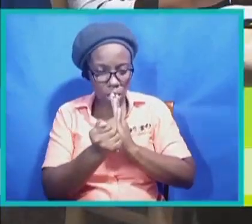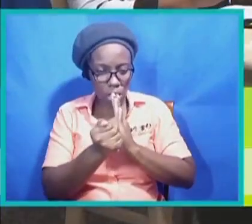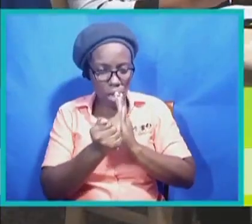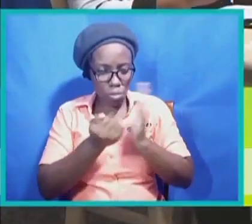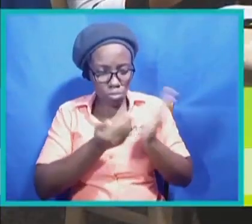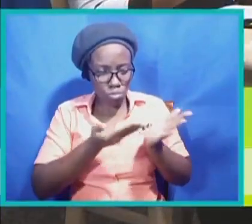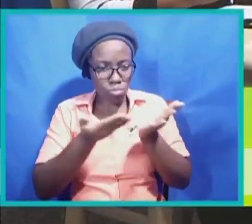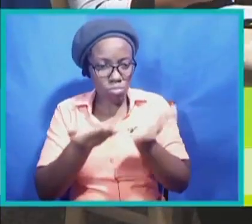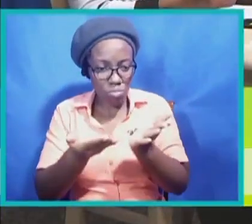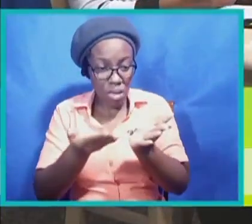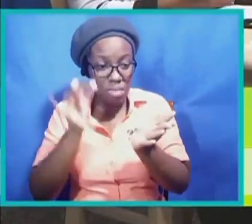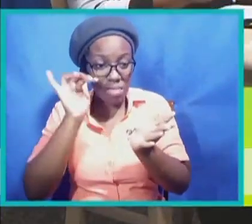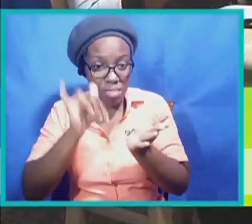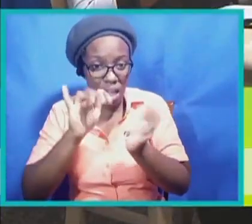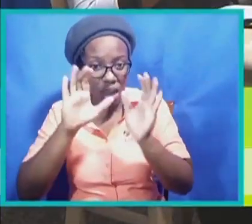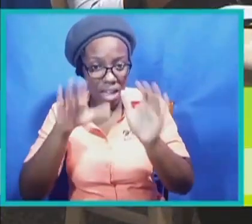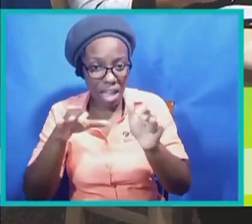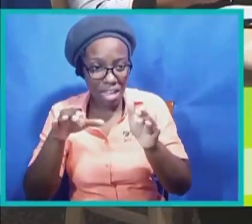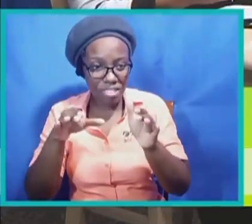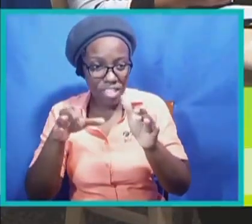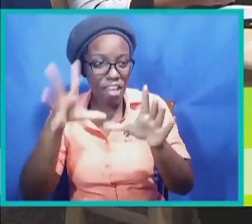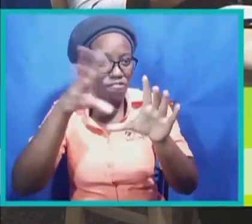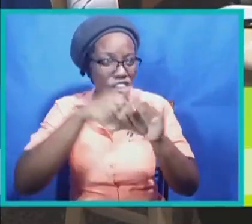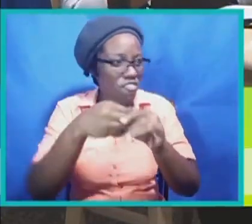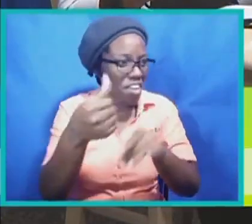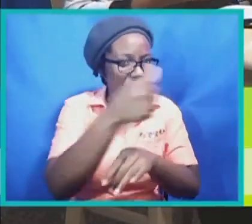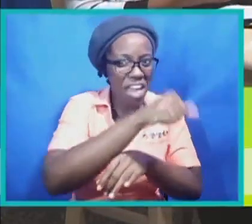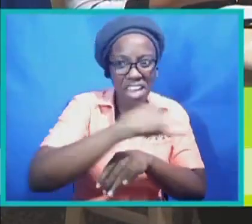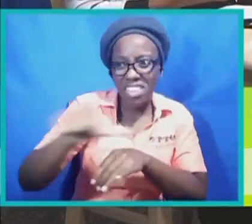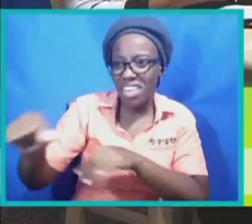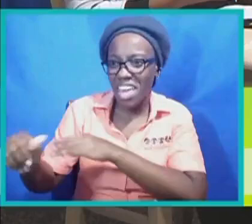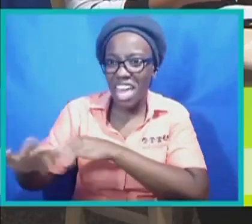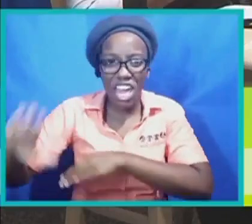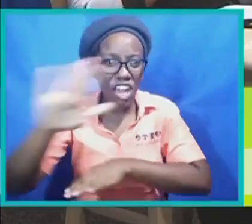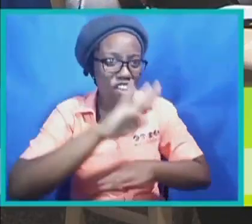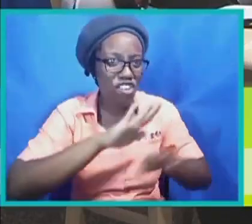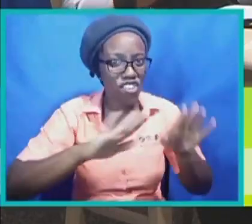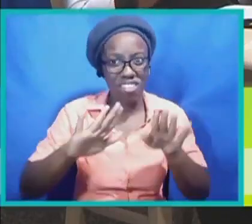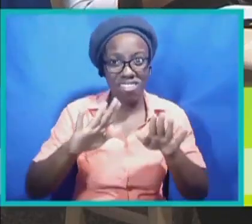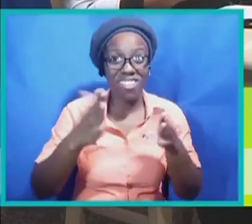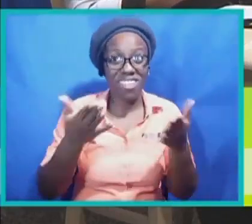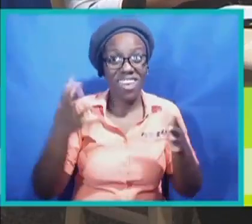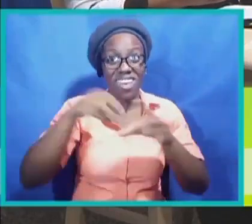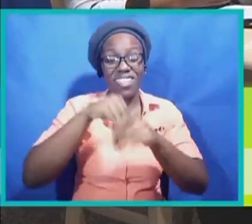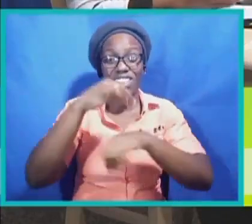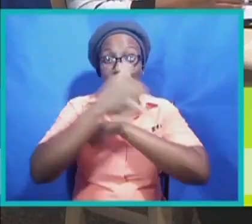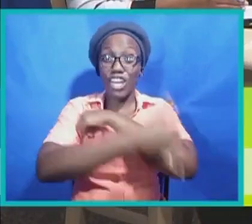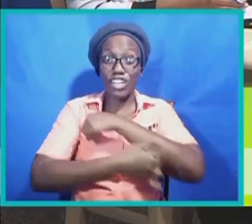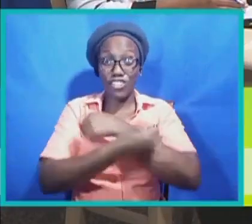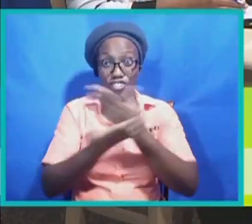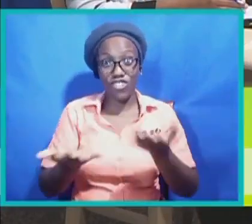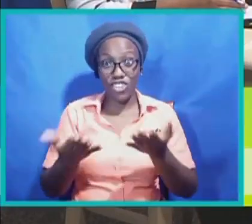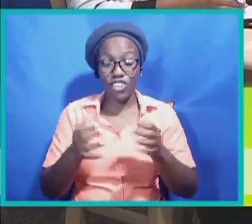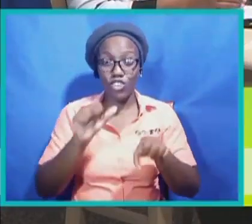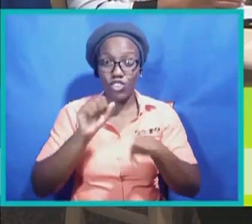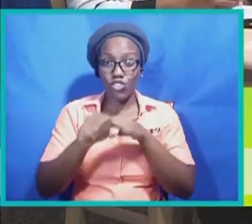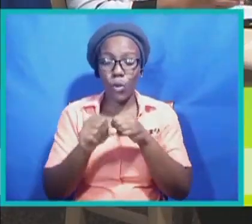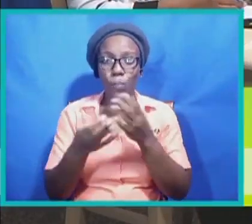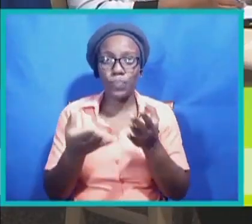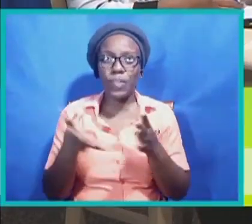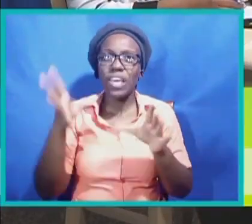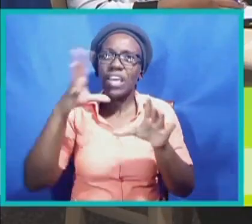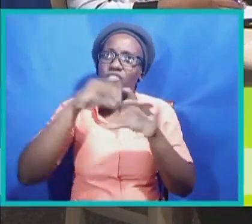the focus on technological skills and an enabling technological framework for the new